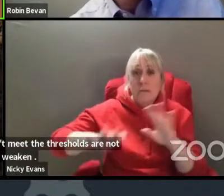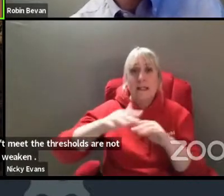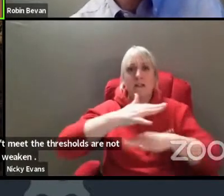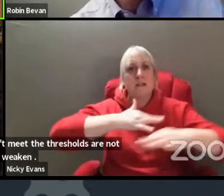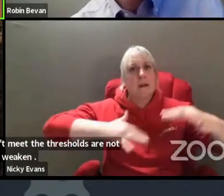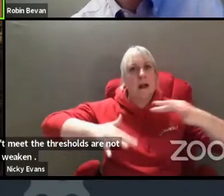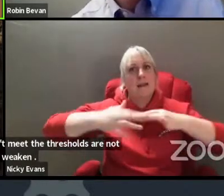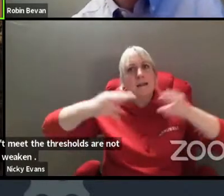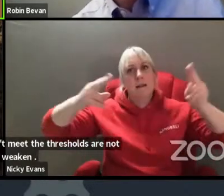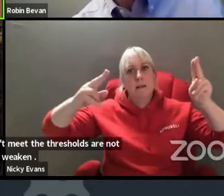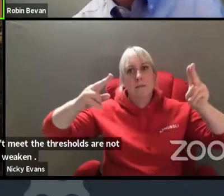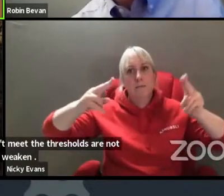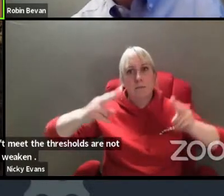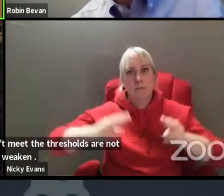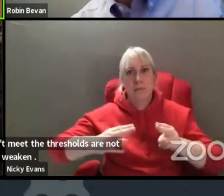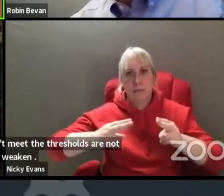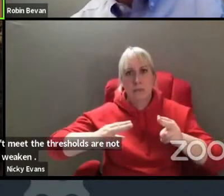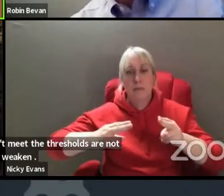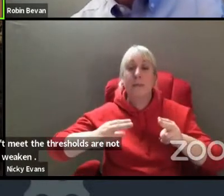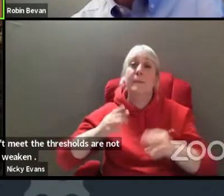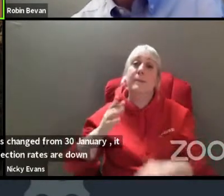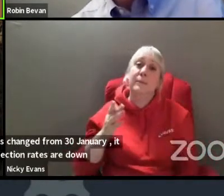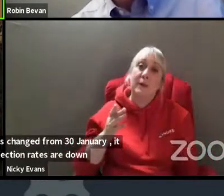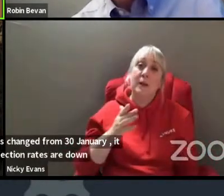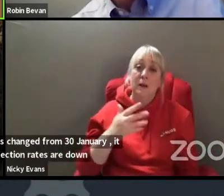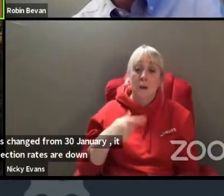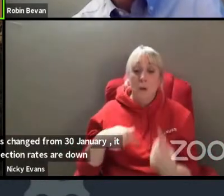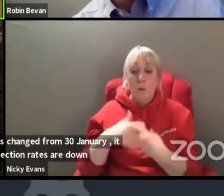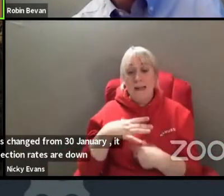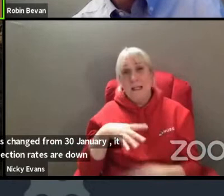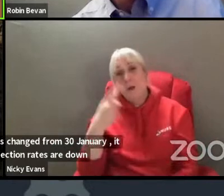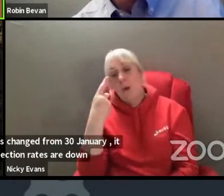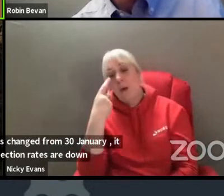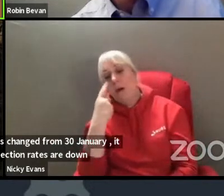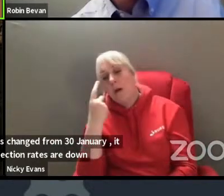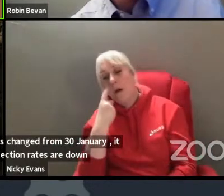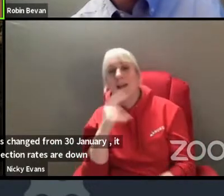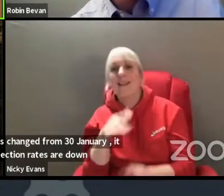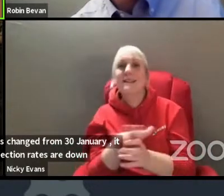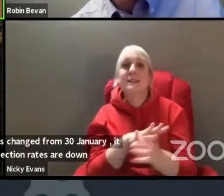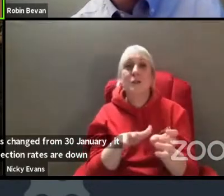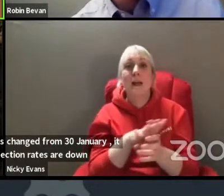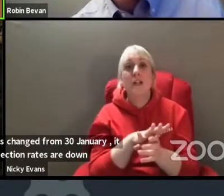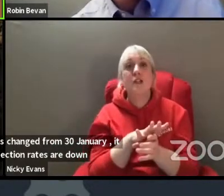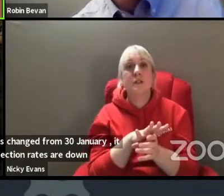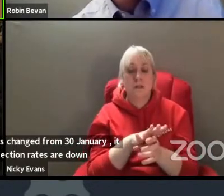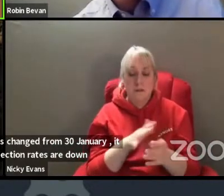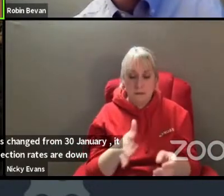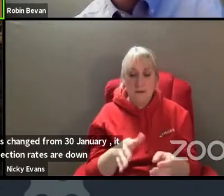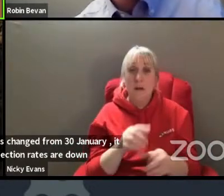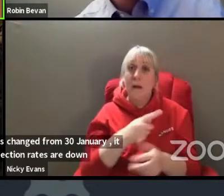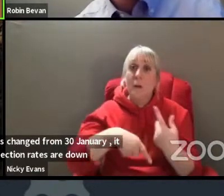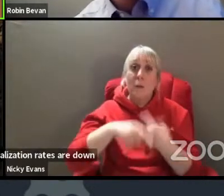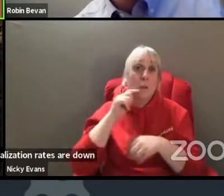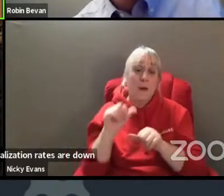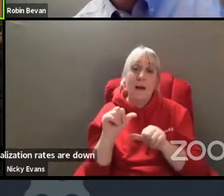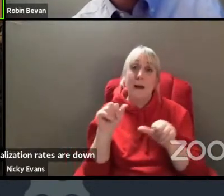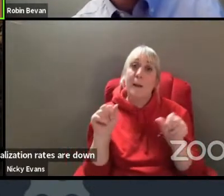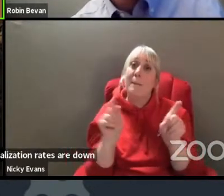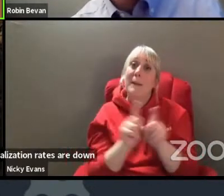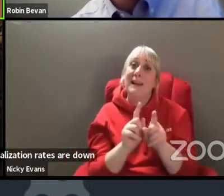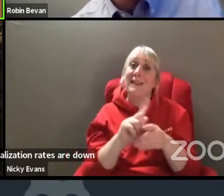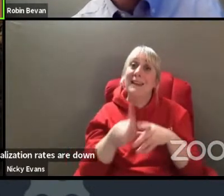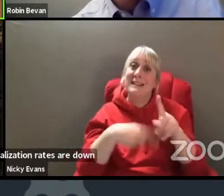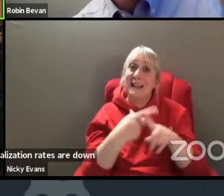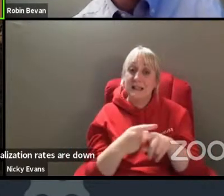do is we have to look at the situation as it develops. We are going to meet with the executive after Easter when we've had 3 weeks back